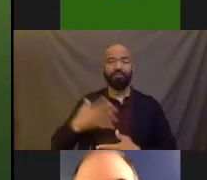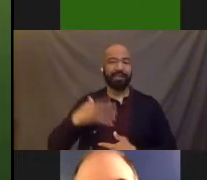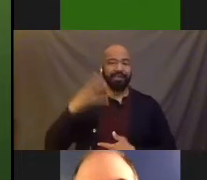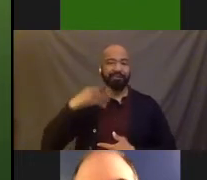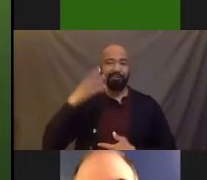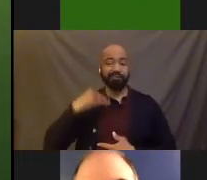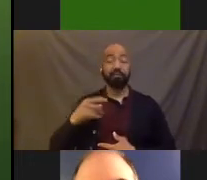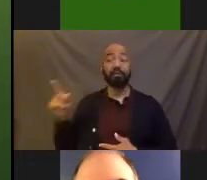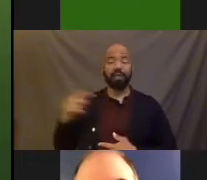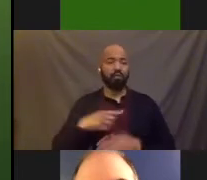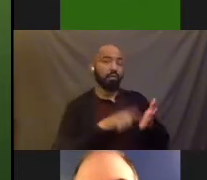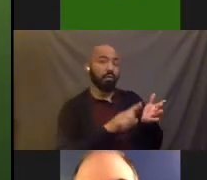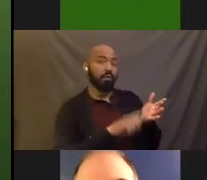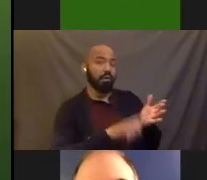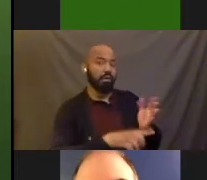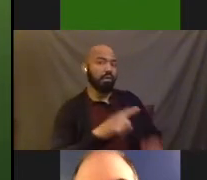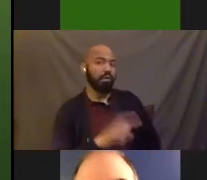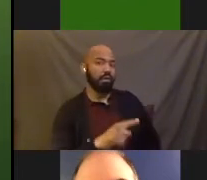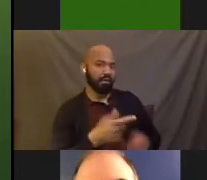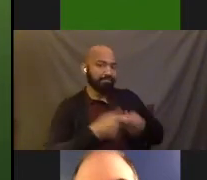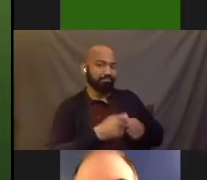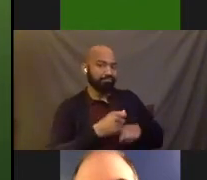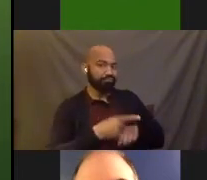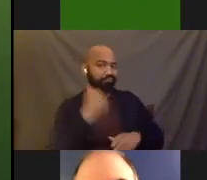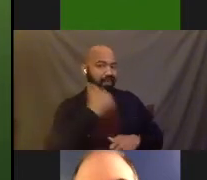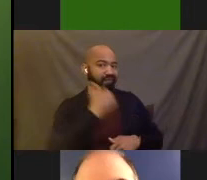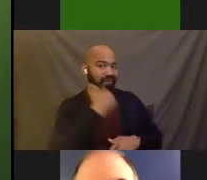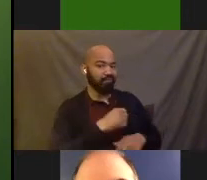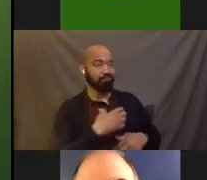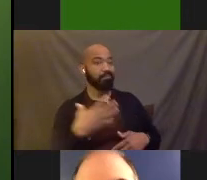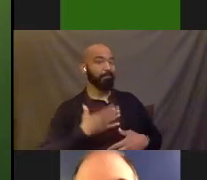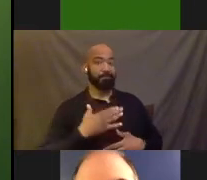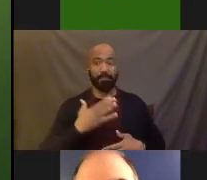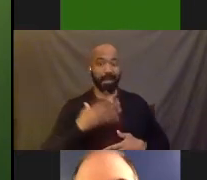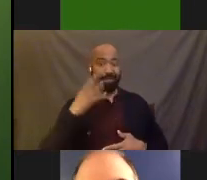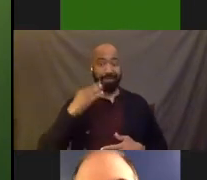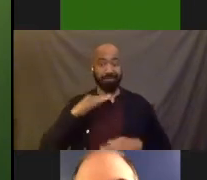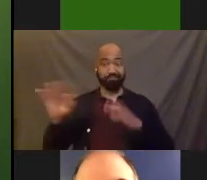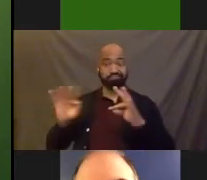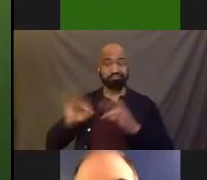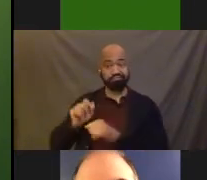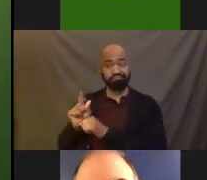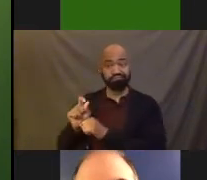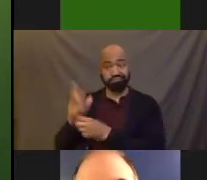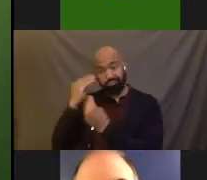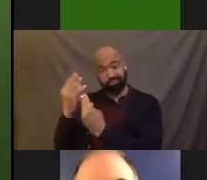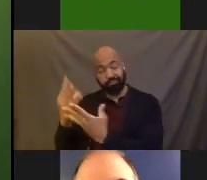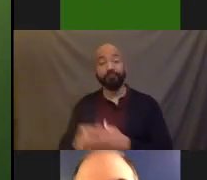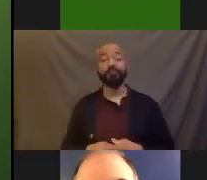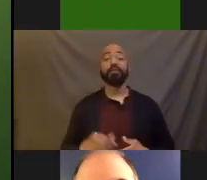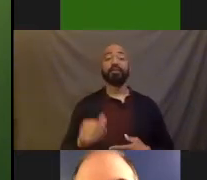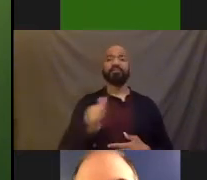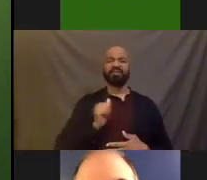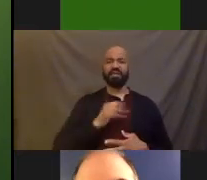with COVID? You know, how's your functioning? So, and I would say as a person who has received these vaccines, I really appreciate